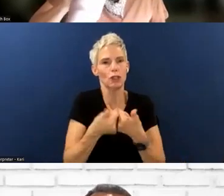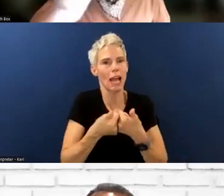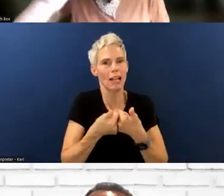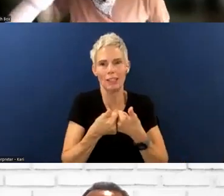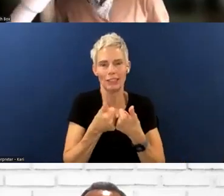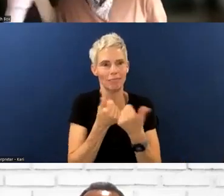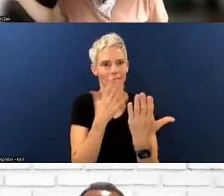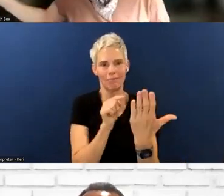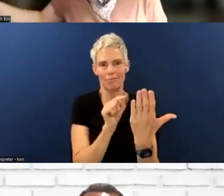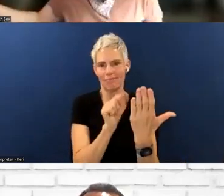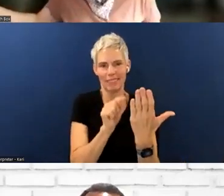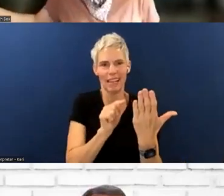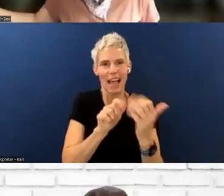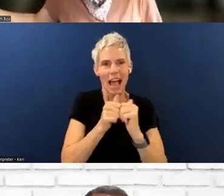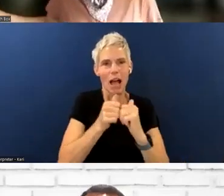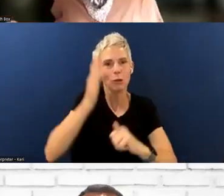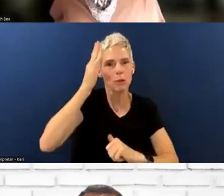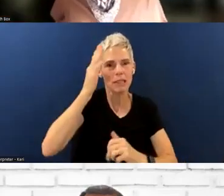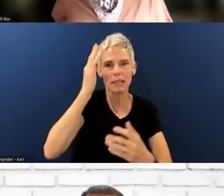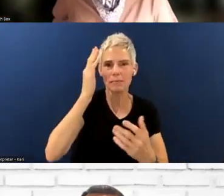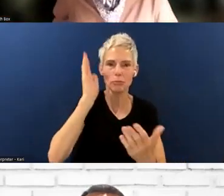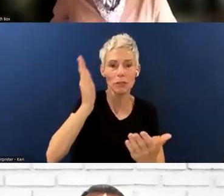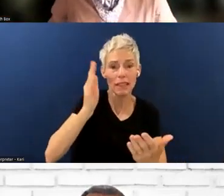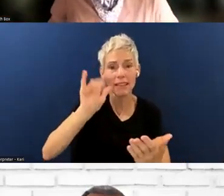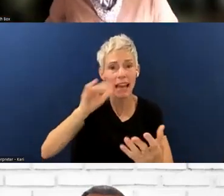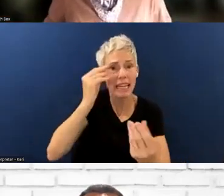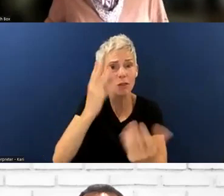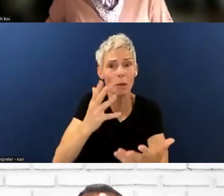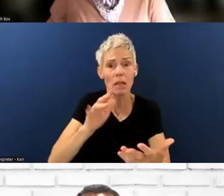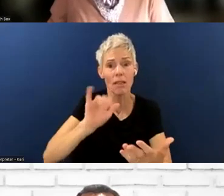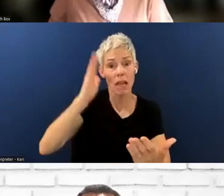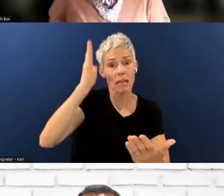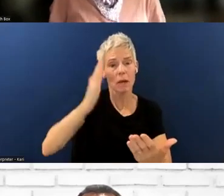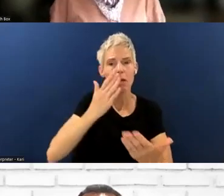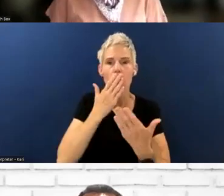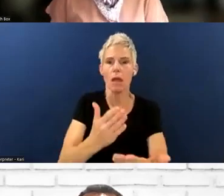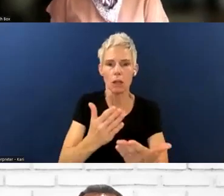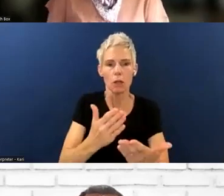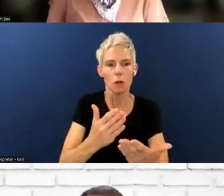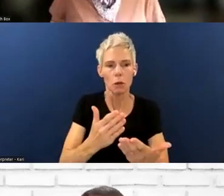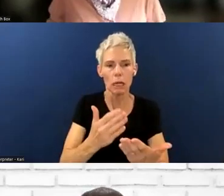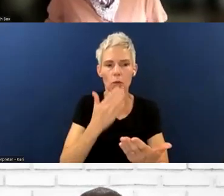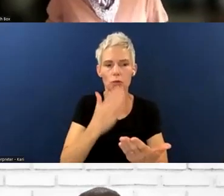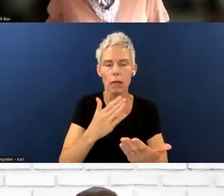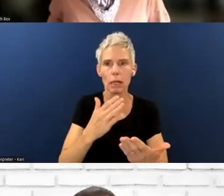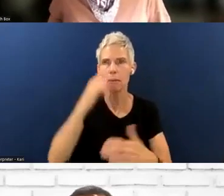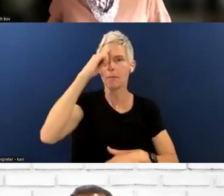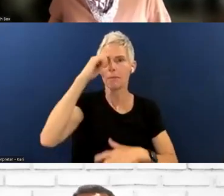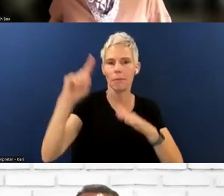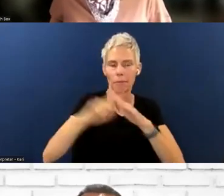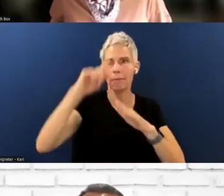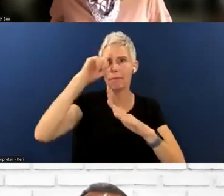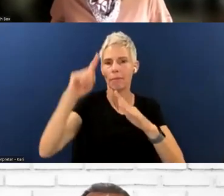in terms of presenting the information. But thank you for that information because it did spark some questions. And before I even go